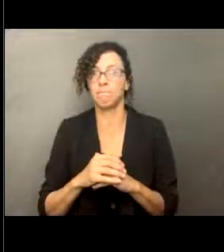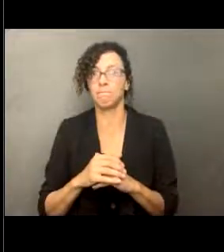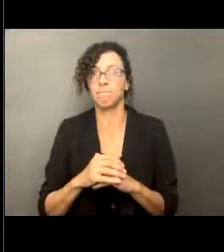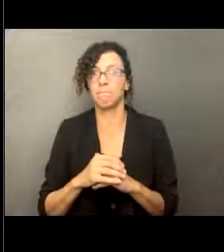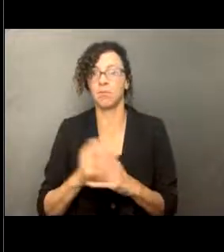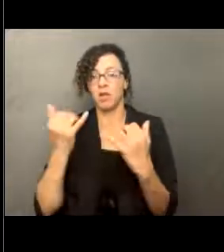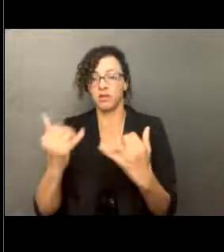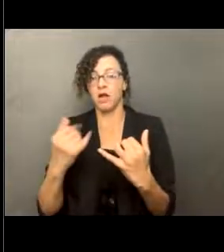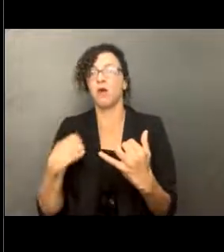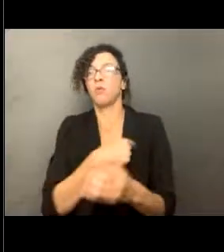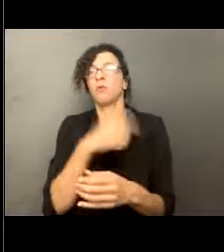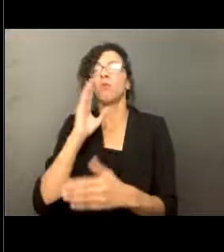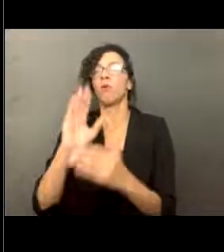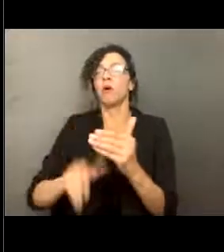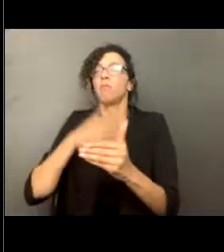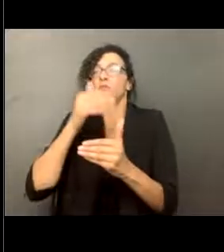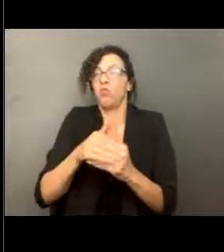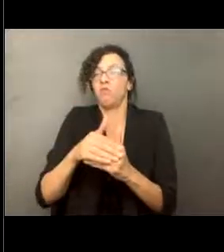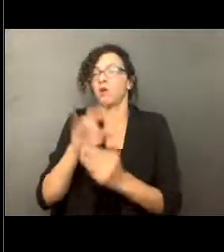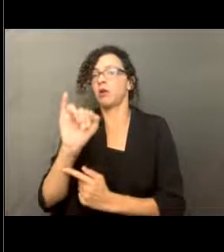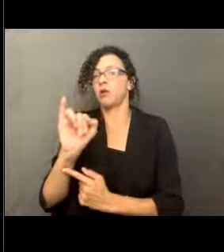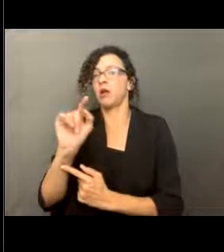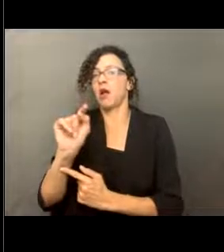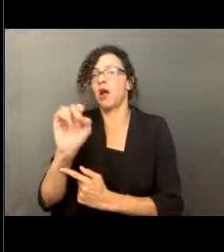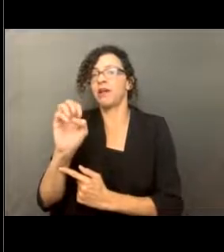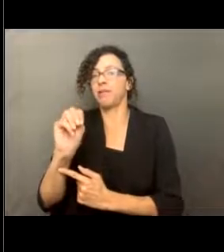Now we will move on to item number 13.